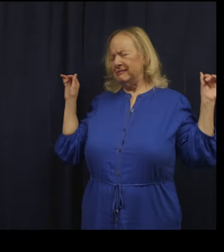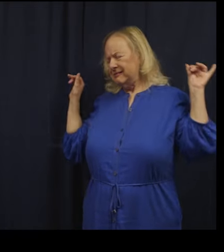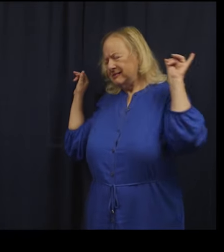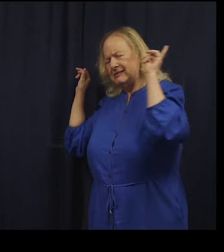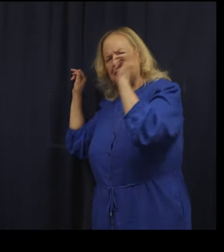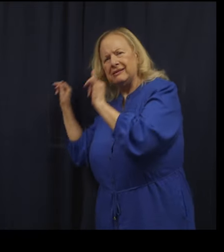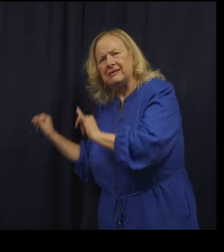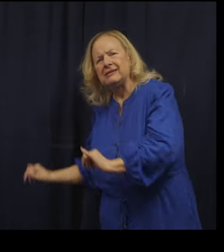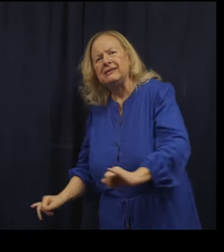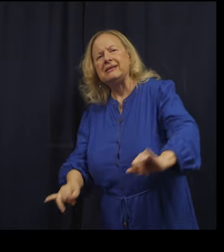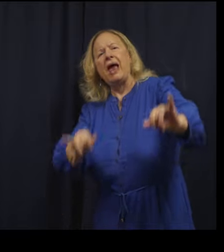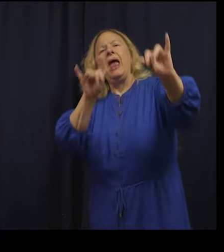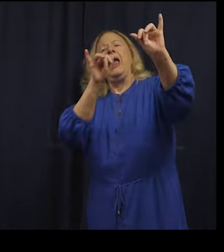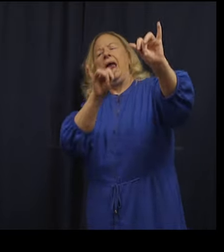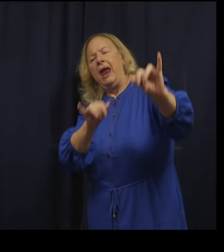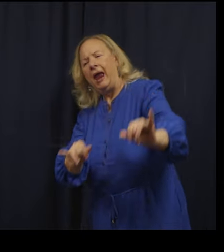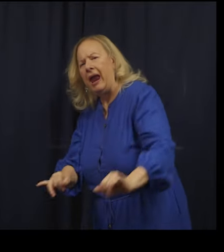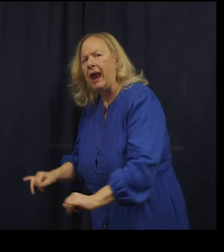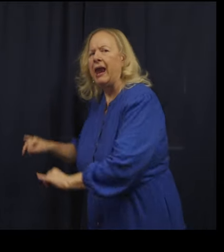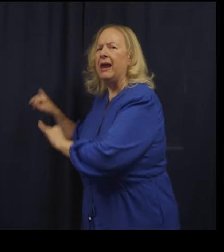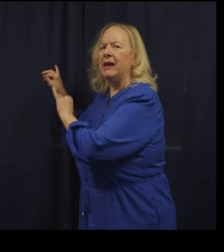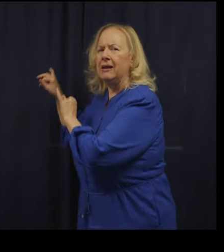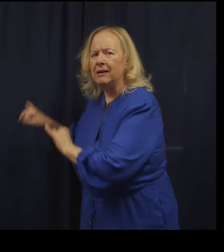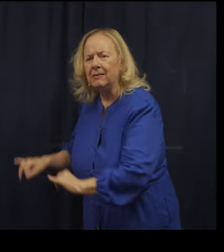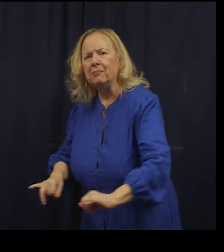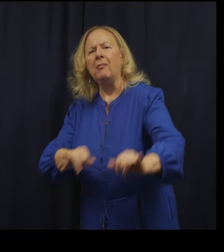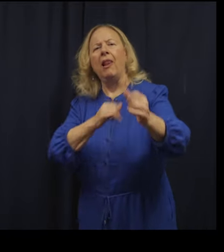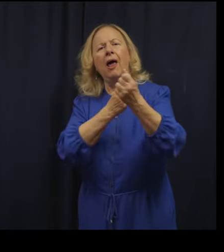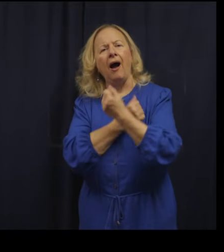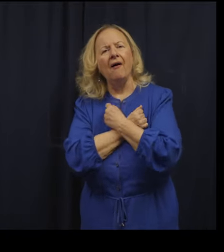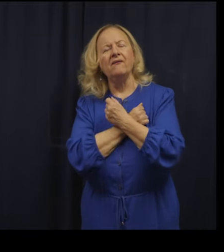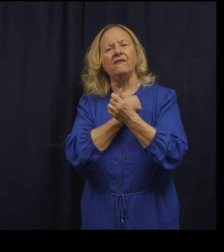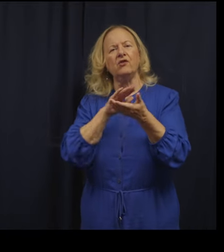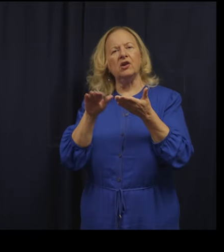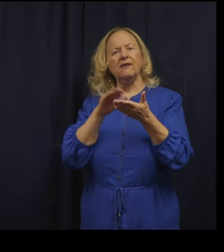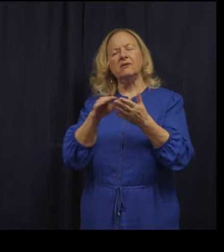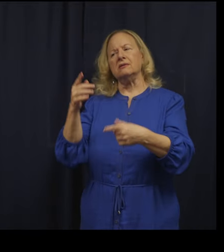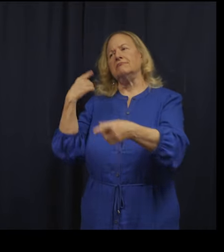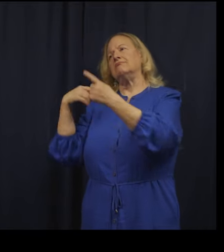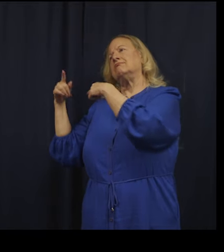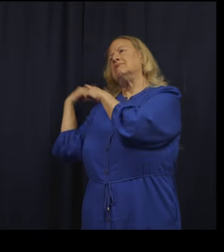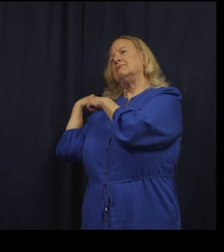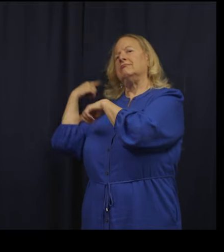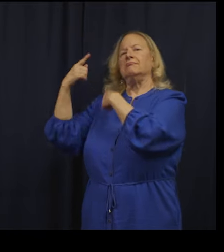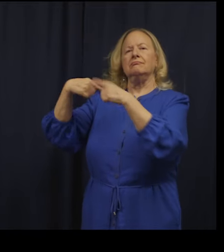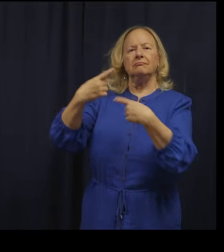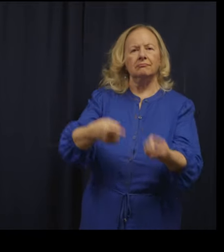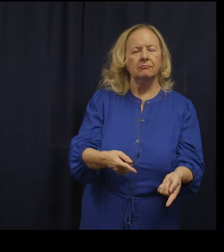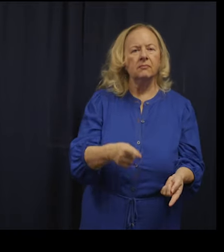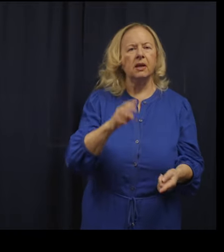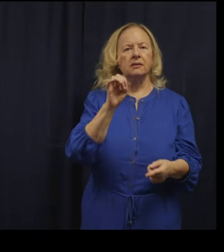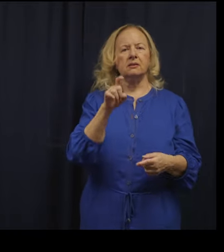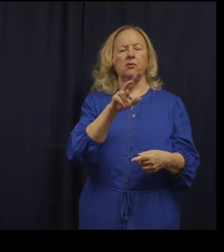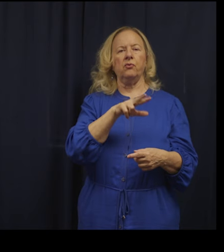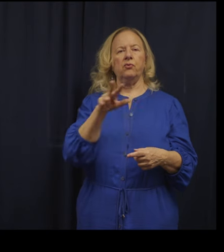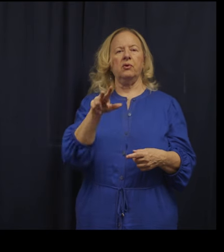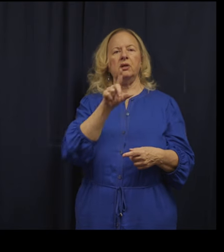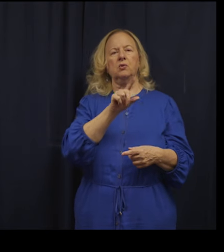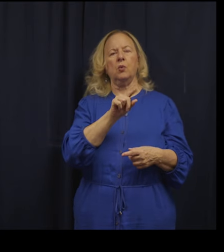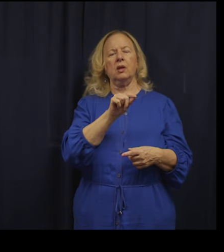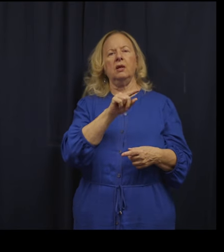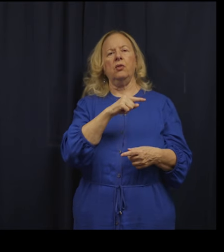Old Testament, what he proclaimed was mercy and love and forgiveness. Let's go to Exodus 33, 20